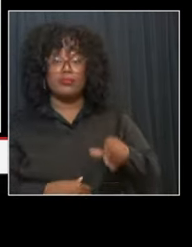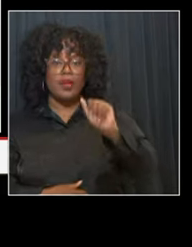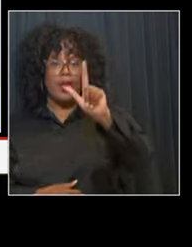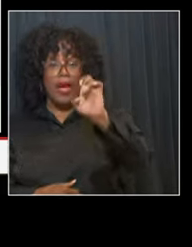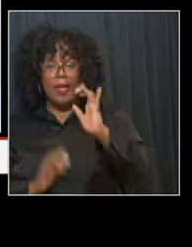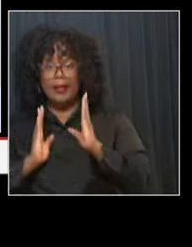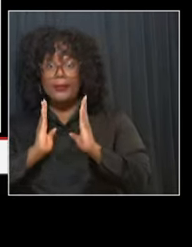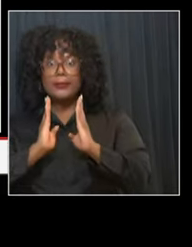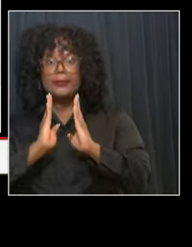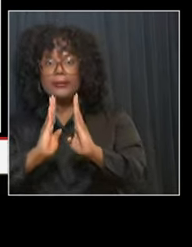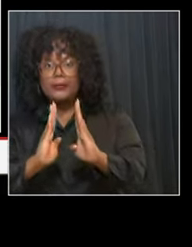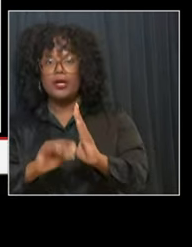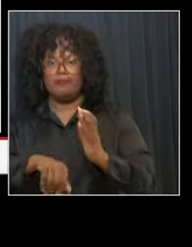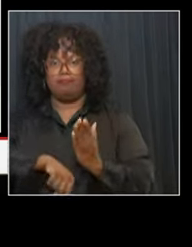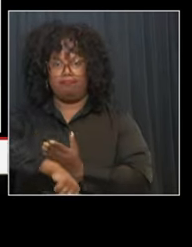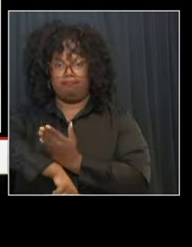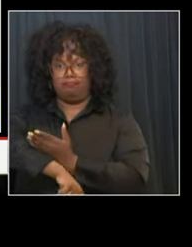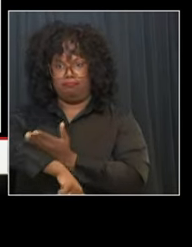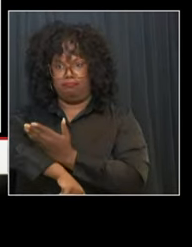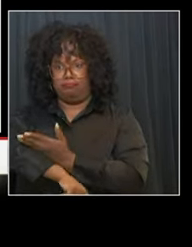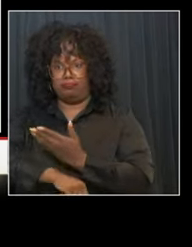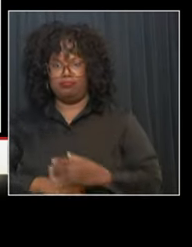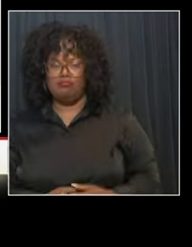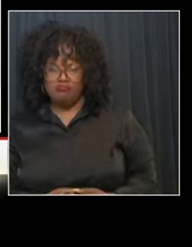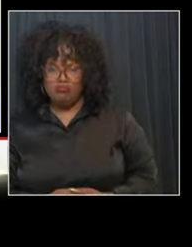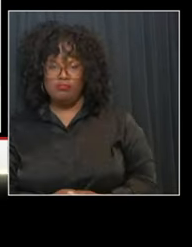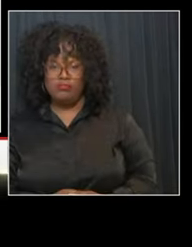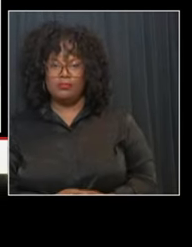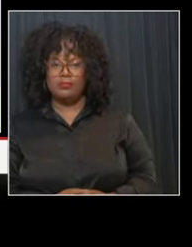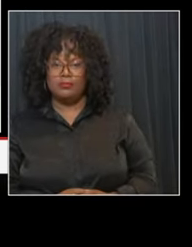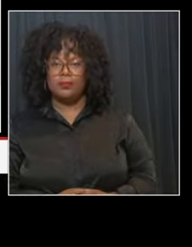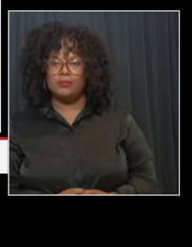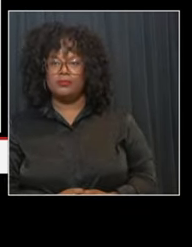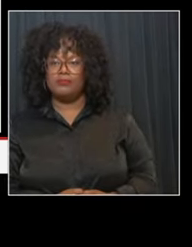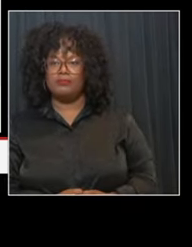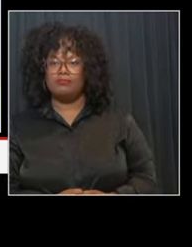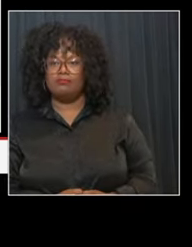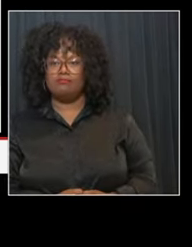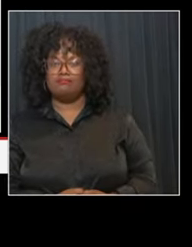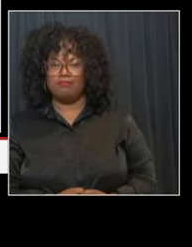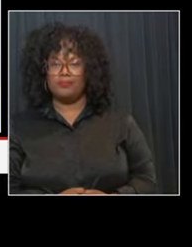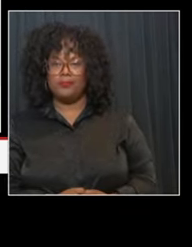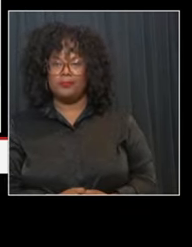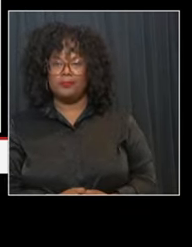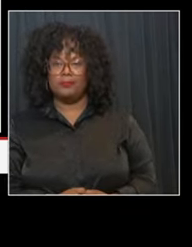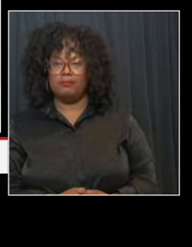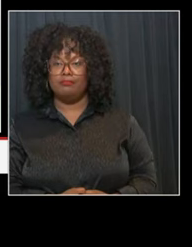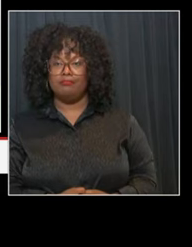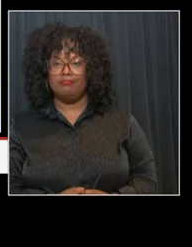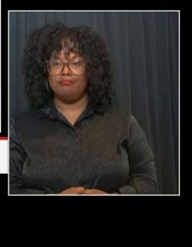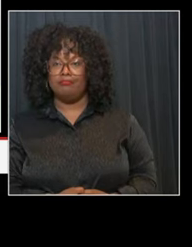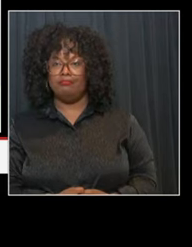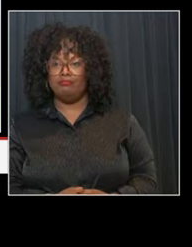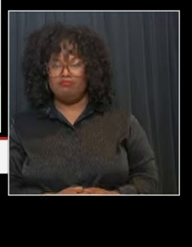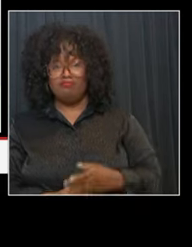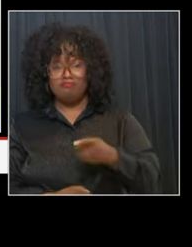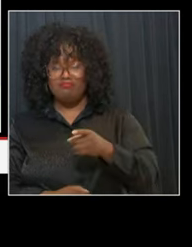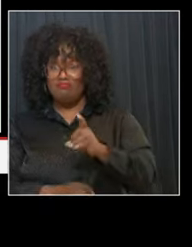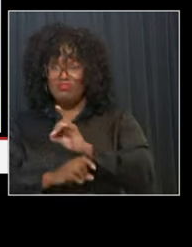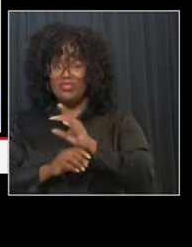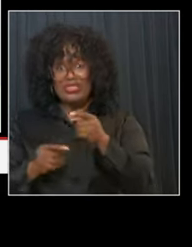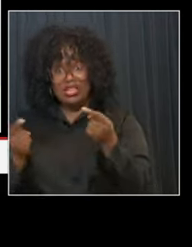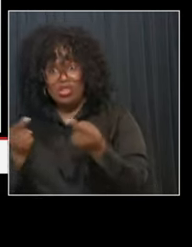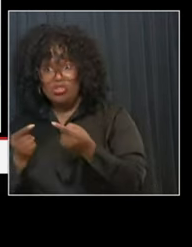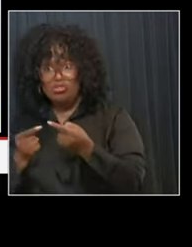million to continue to make investments in what we know to be our high injury improvements. I will highlight one more investment that's not in the capital